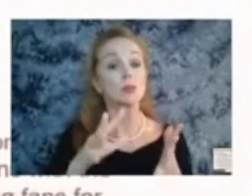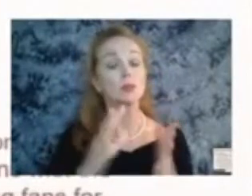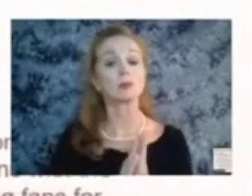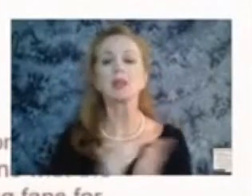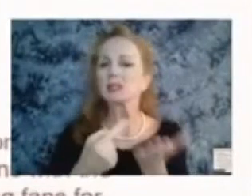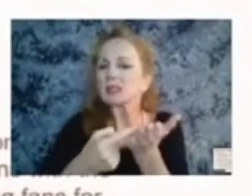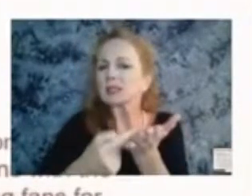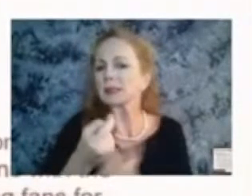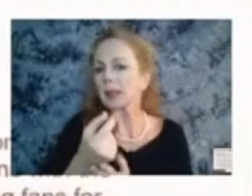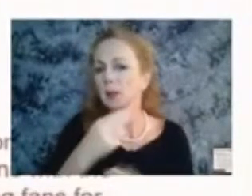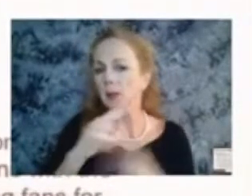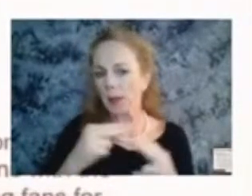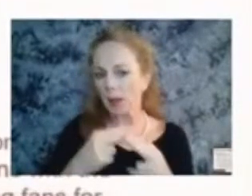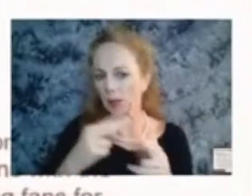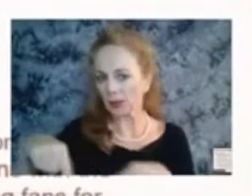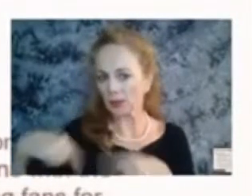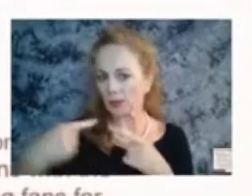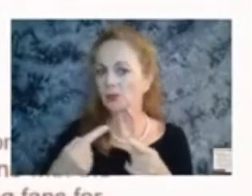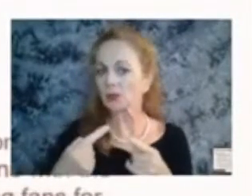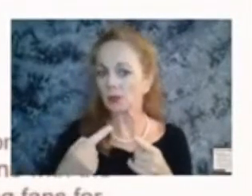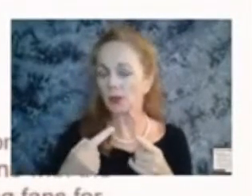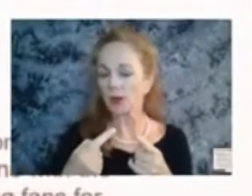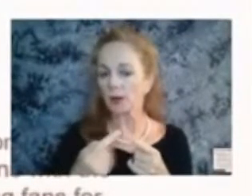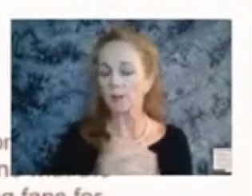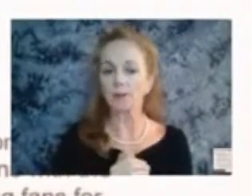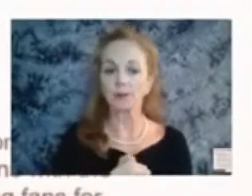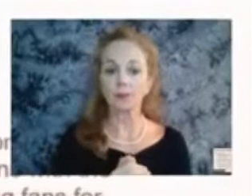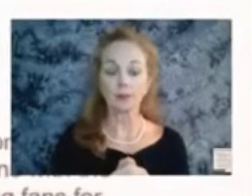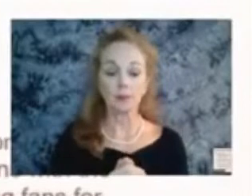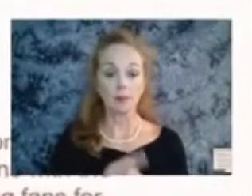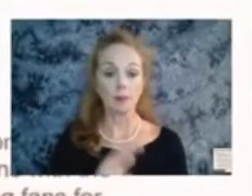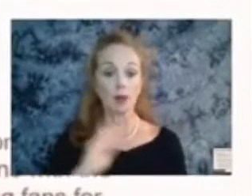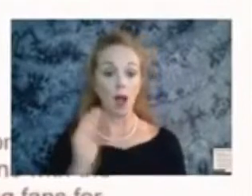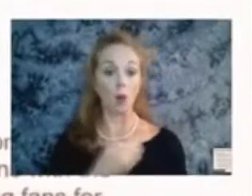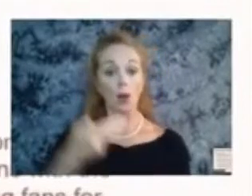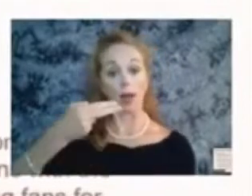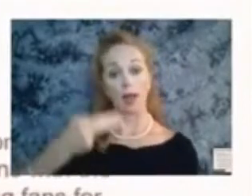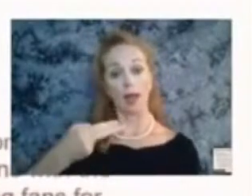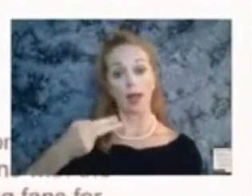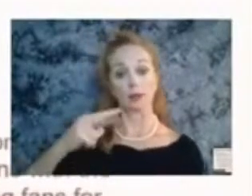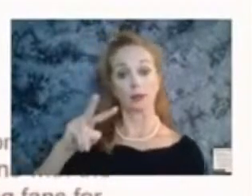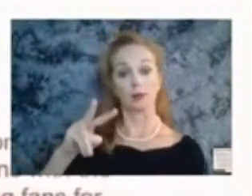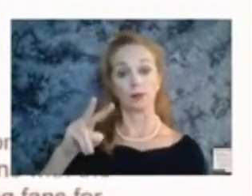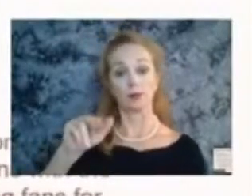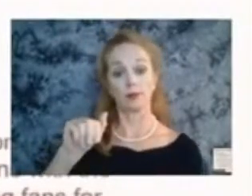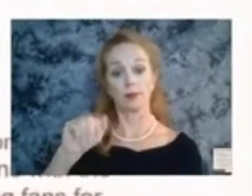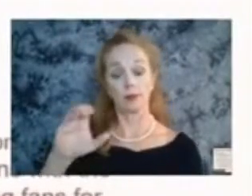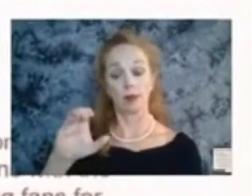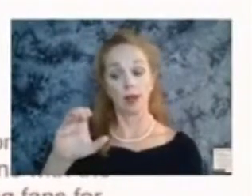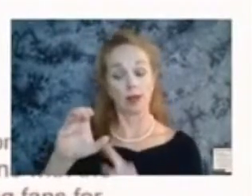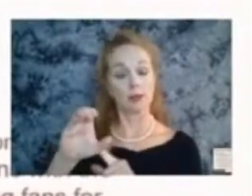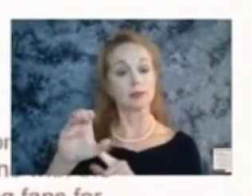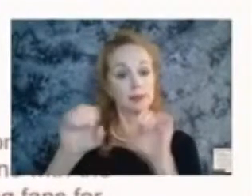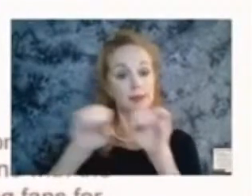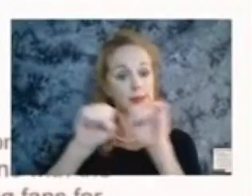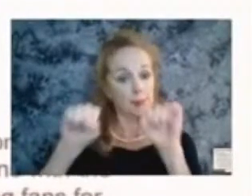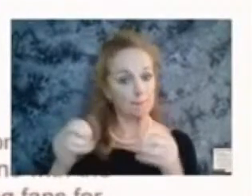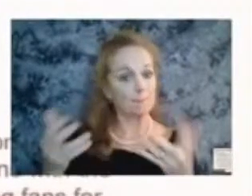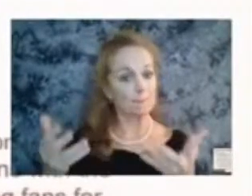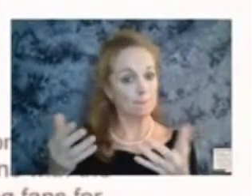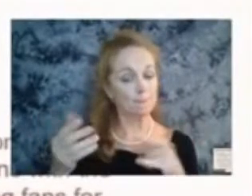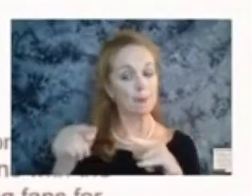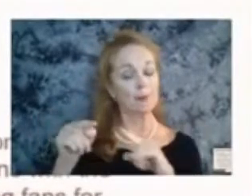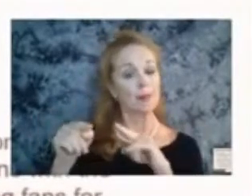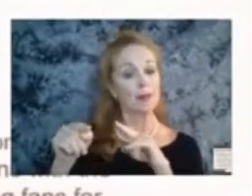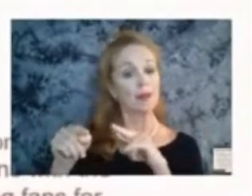done so far. Our HVAC, or our heating, ventilation, and air conditioning system, we have extended